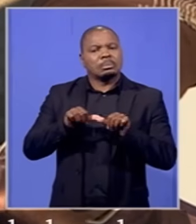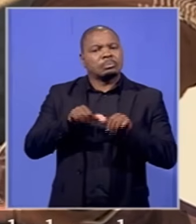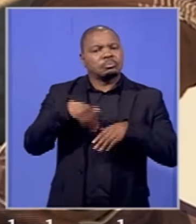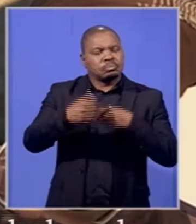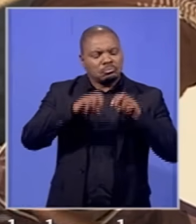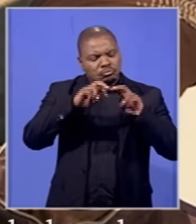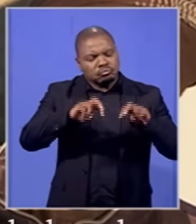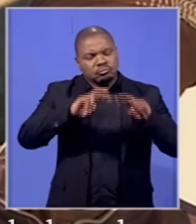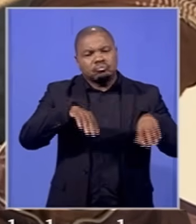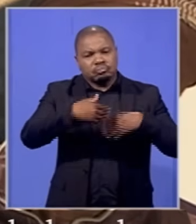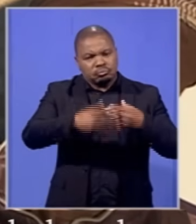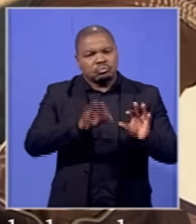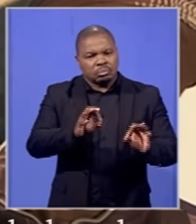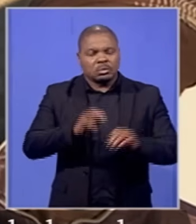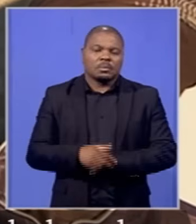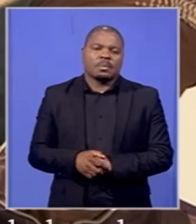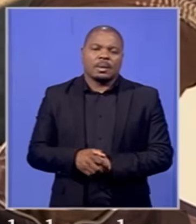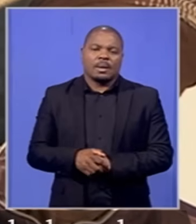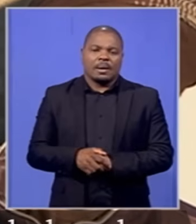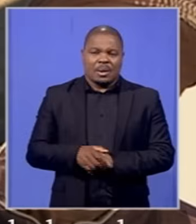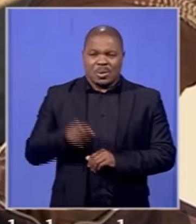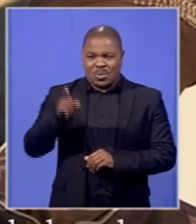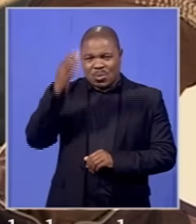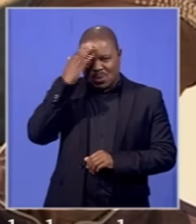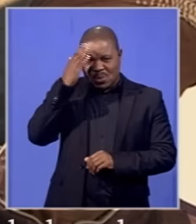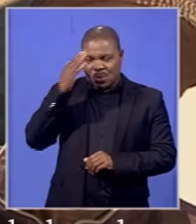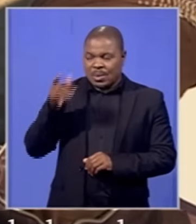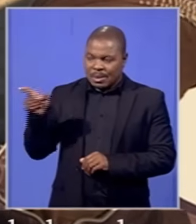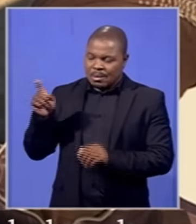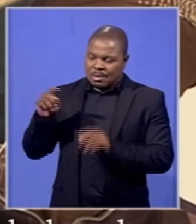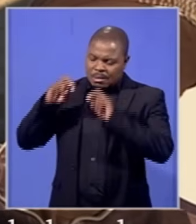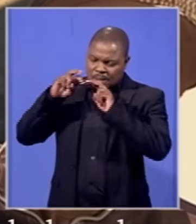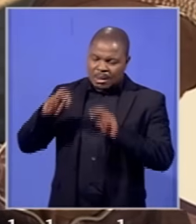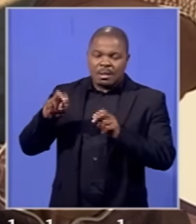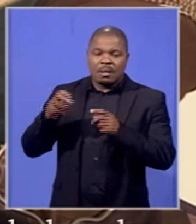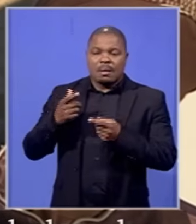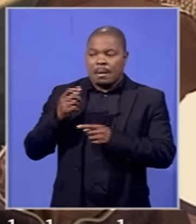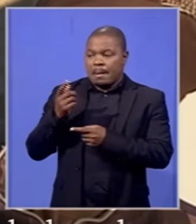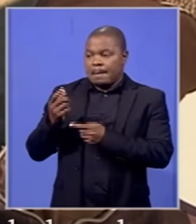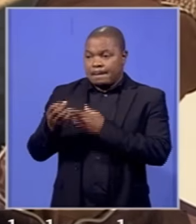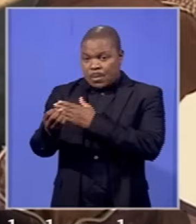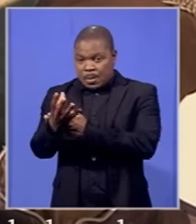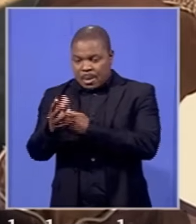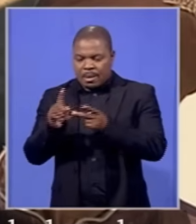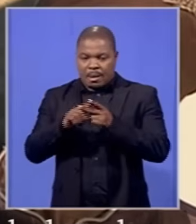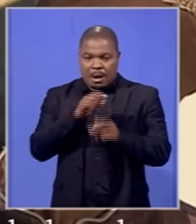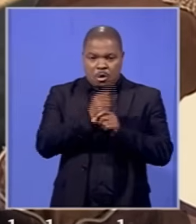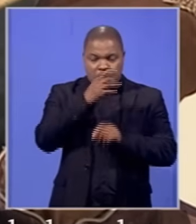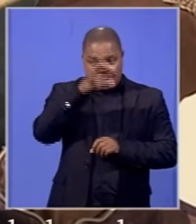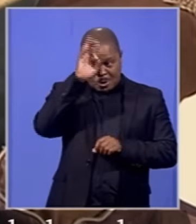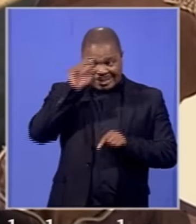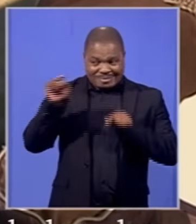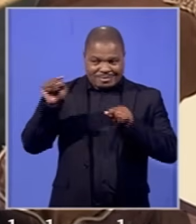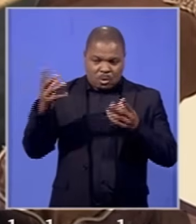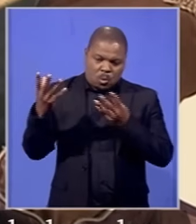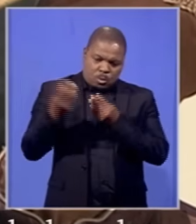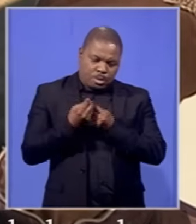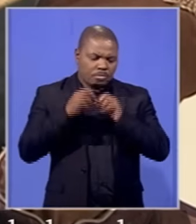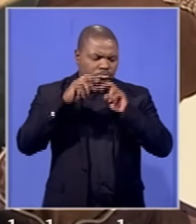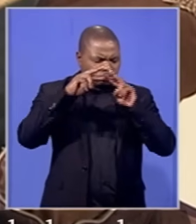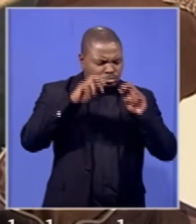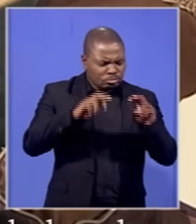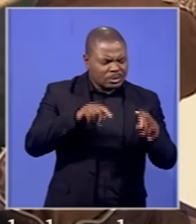respect to the investigation. You would know that there's a joint investigation between the Gauteng and Mpumalanga police to crack this case.